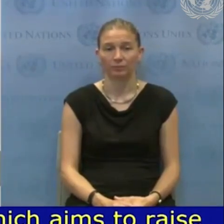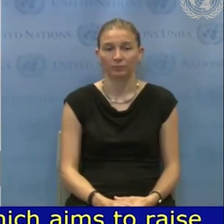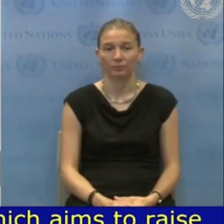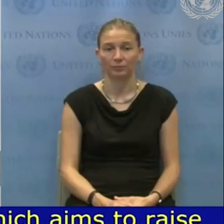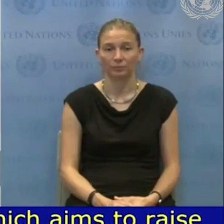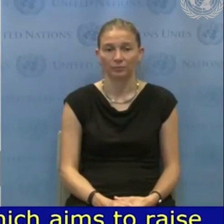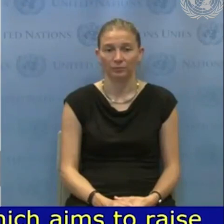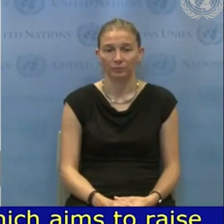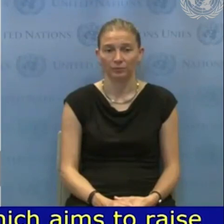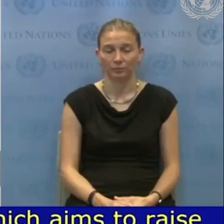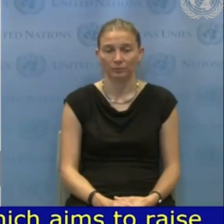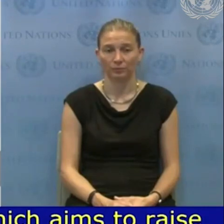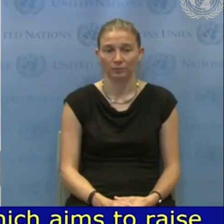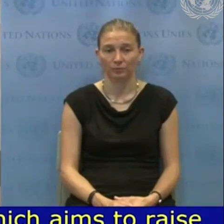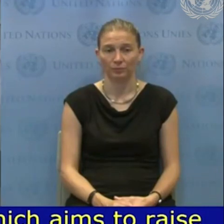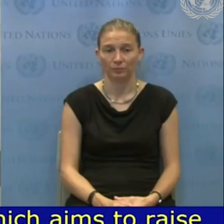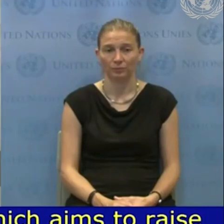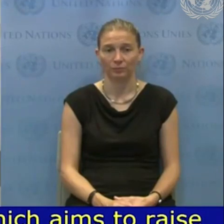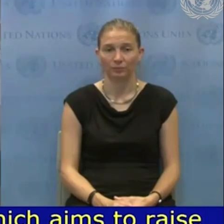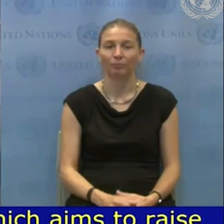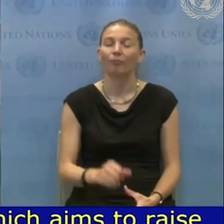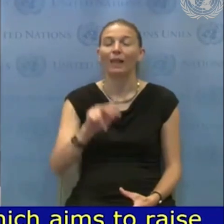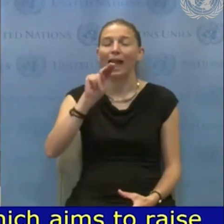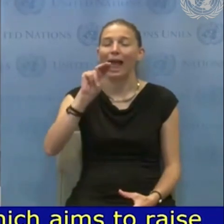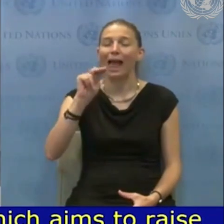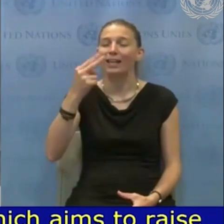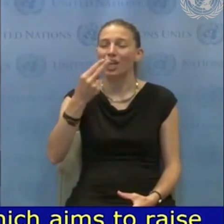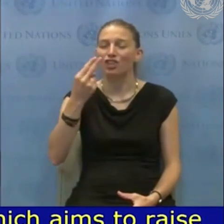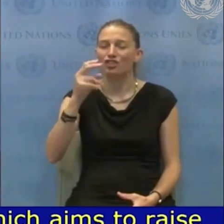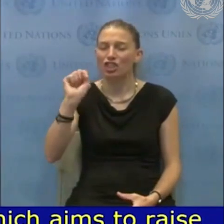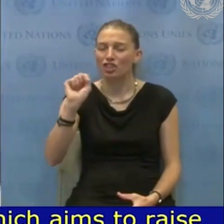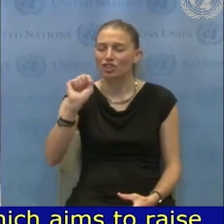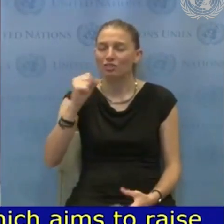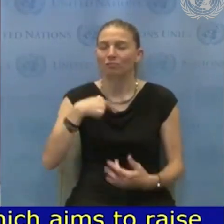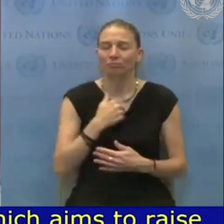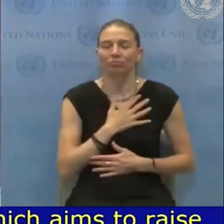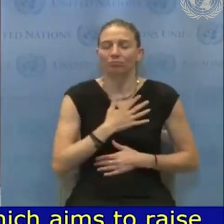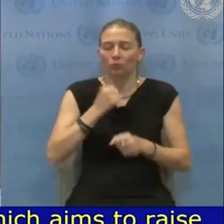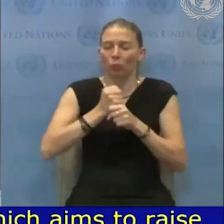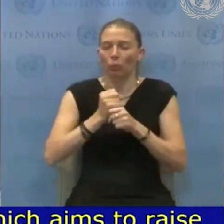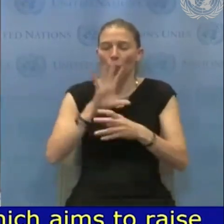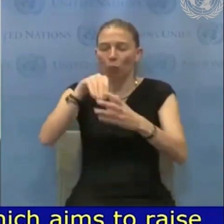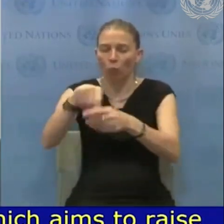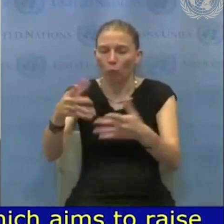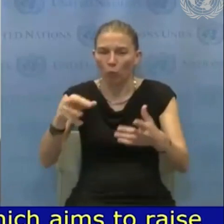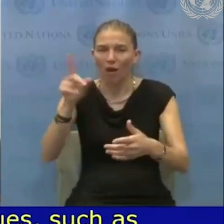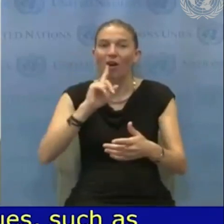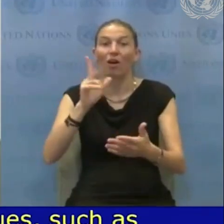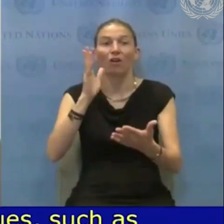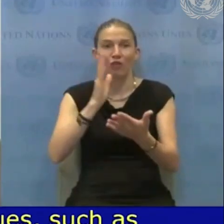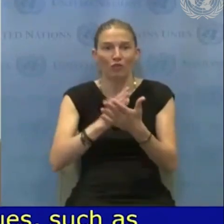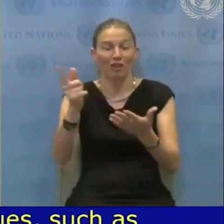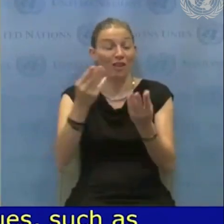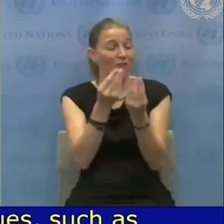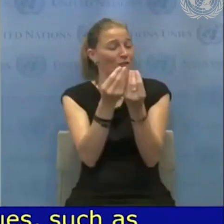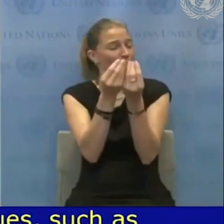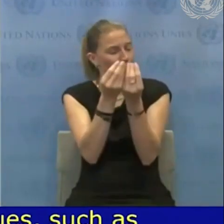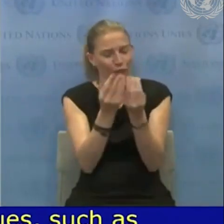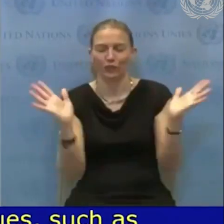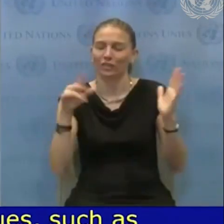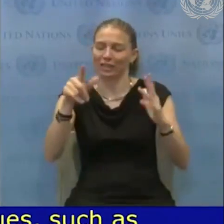What I love so much about working in the NHS is that concept of free healthcare at the point of need.